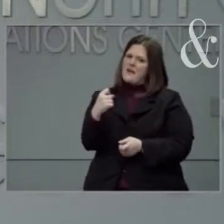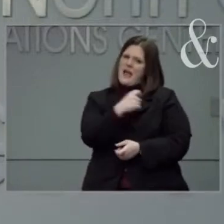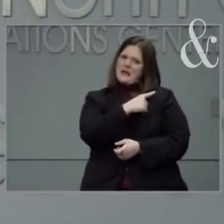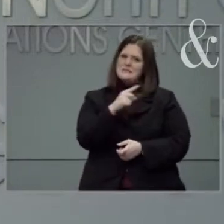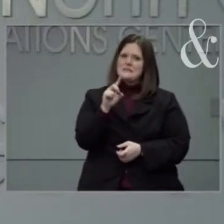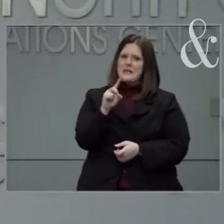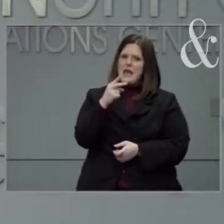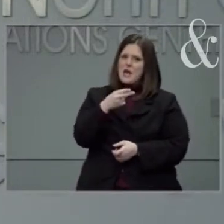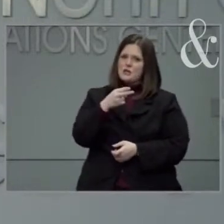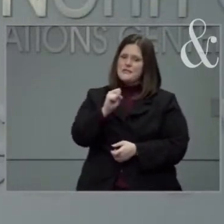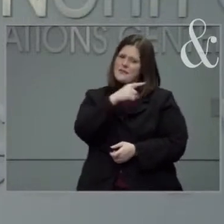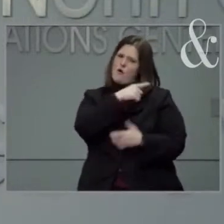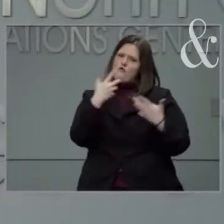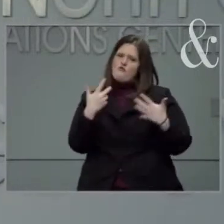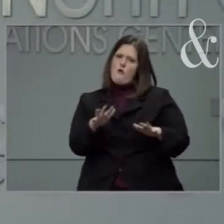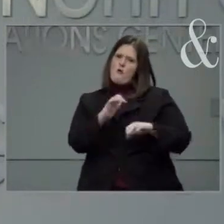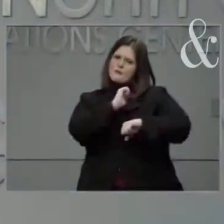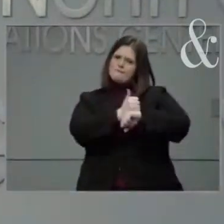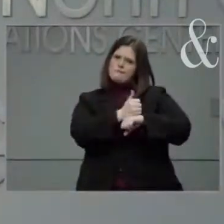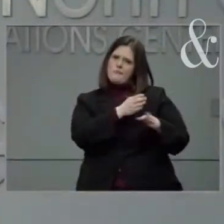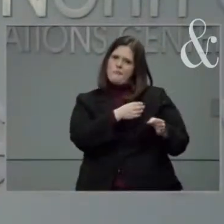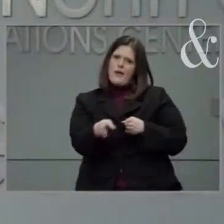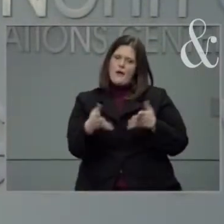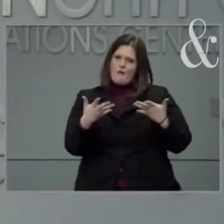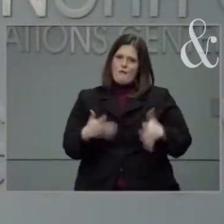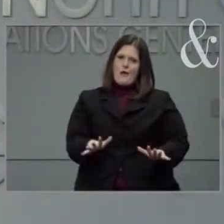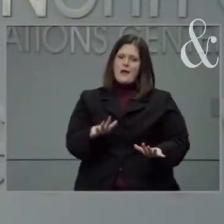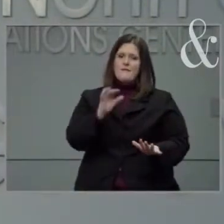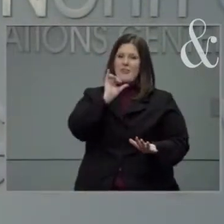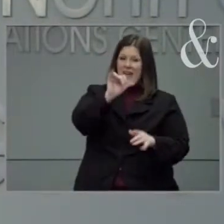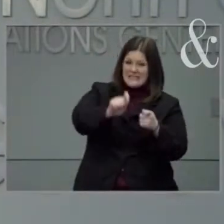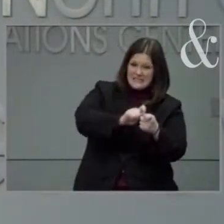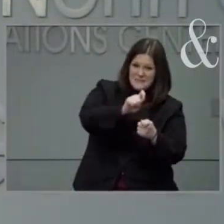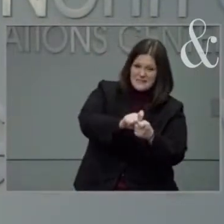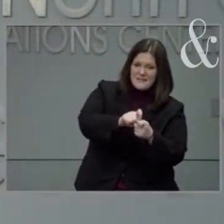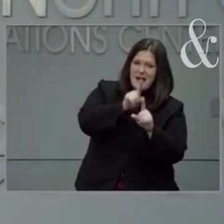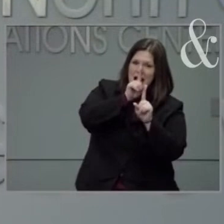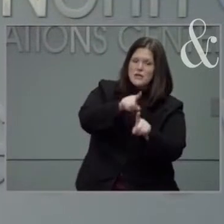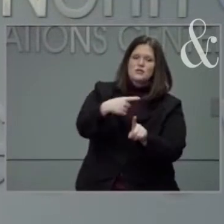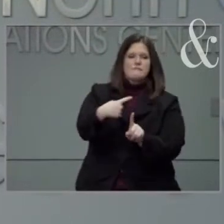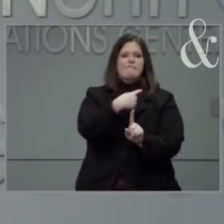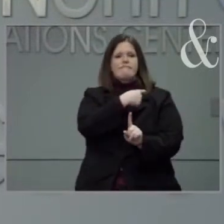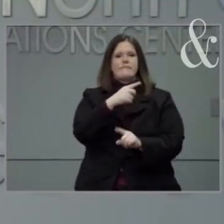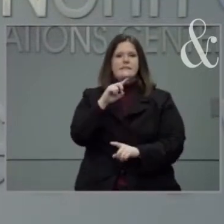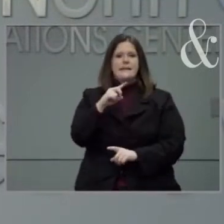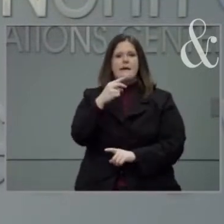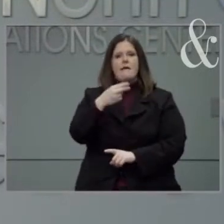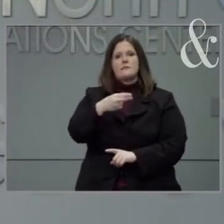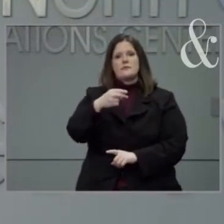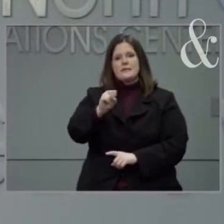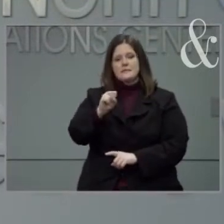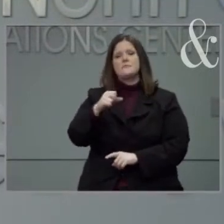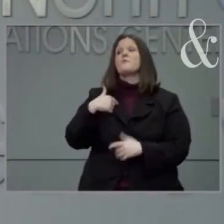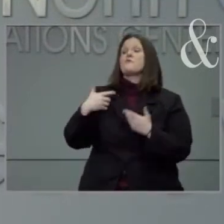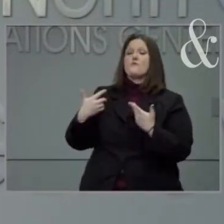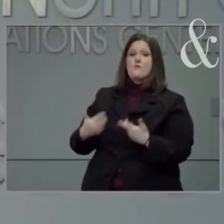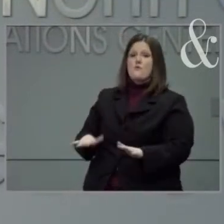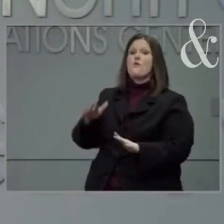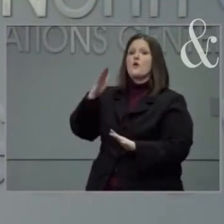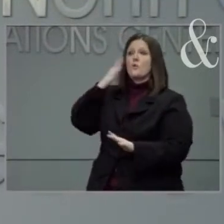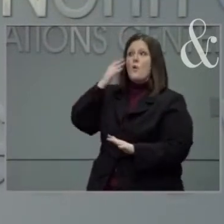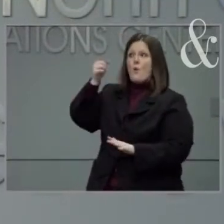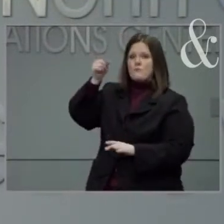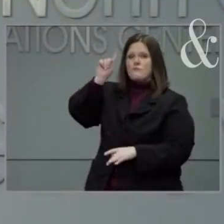they have a detailed plan to get you that direct information. What we do know is the federal government has provided